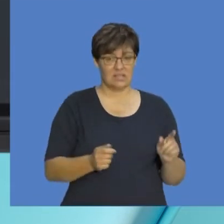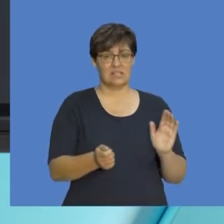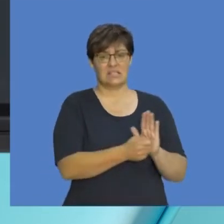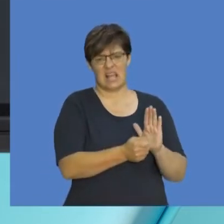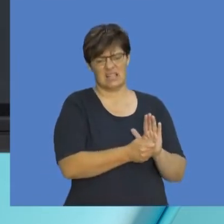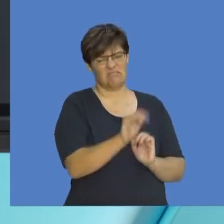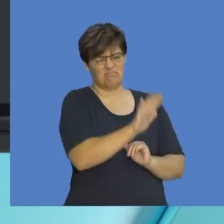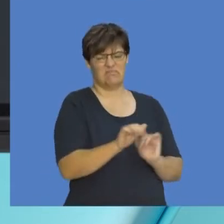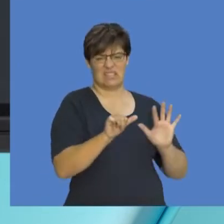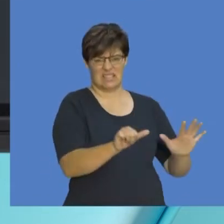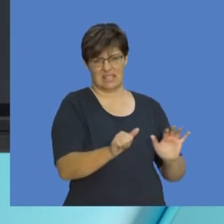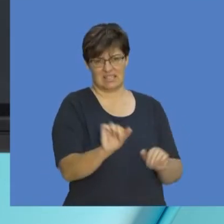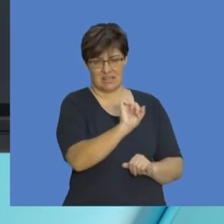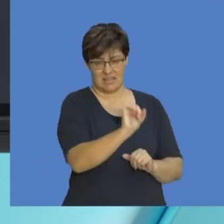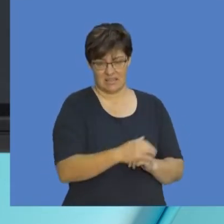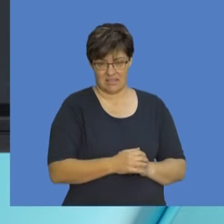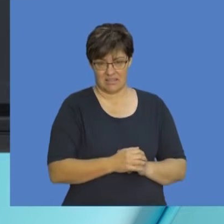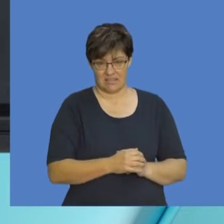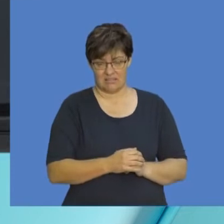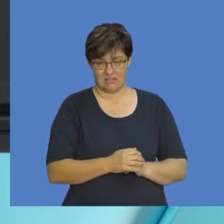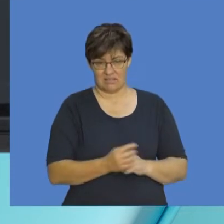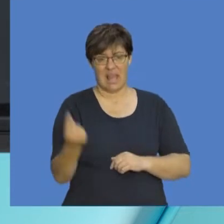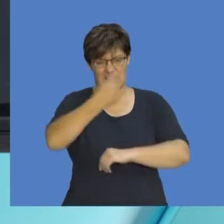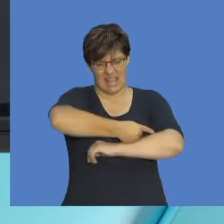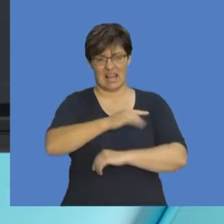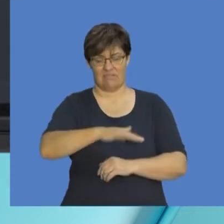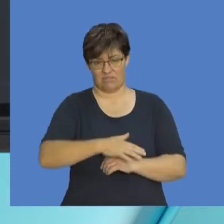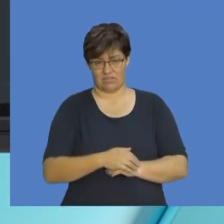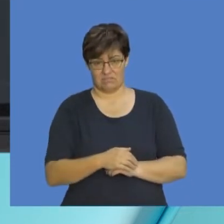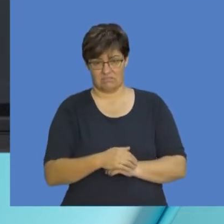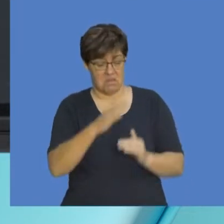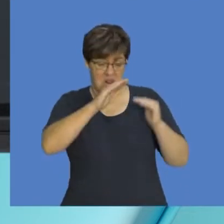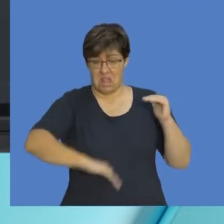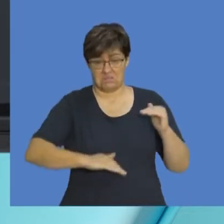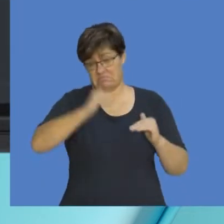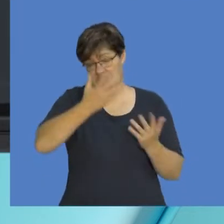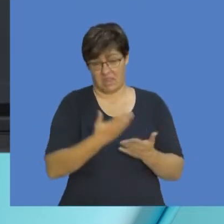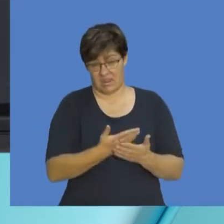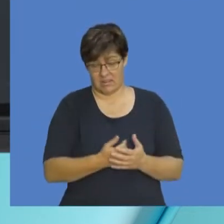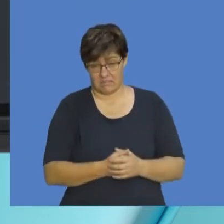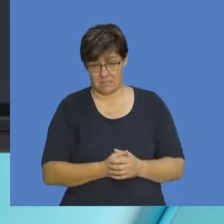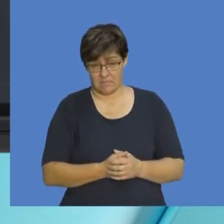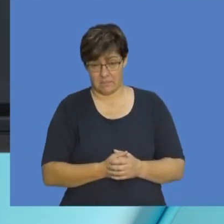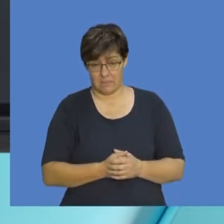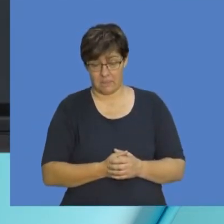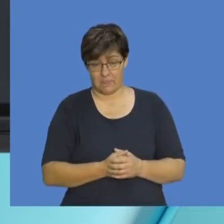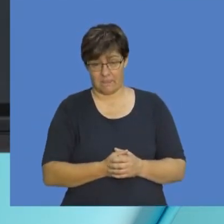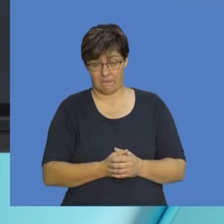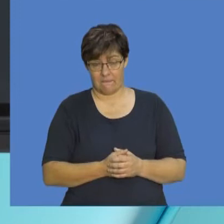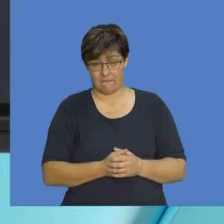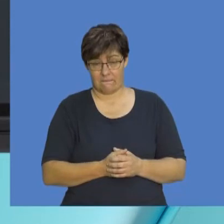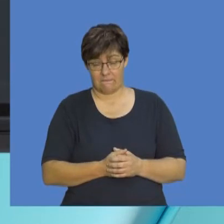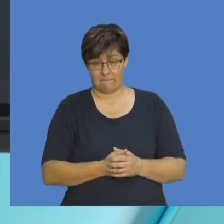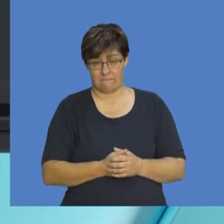Matt will sell about 6 cars. Daily average. It could be less. That's another thing average